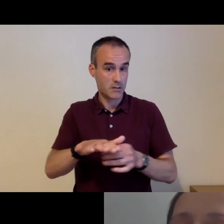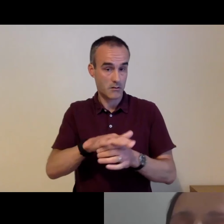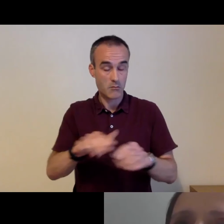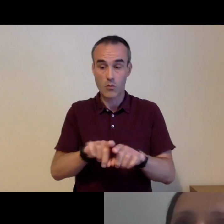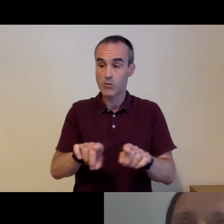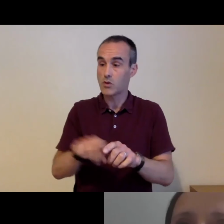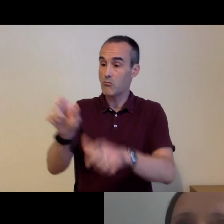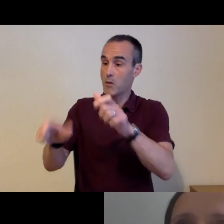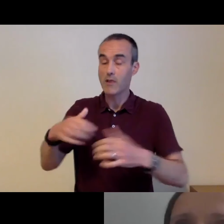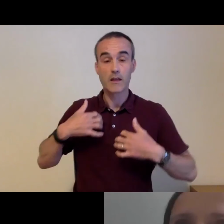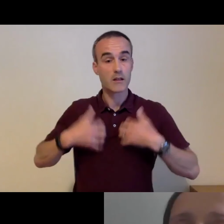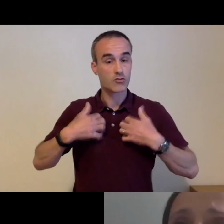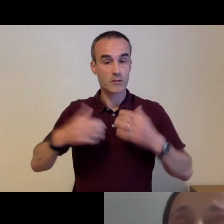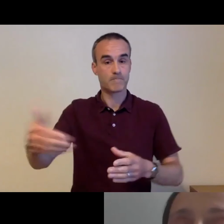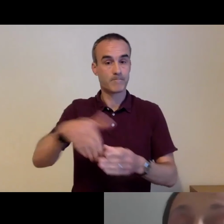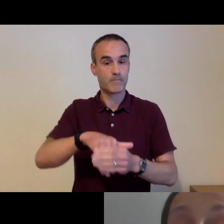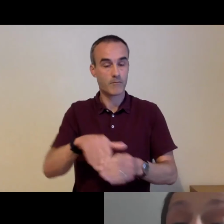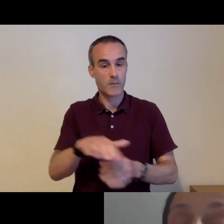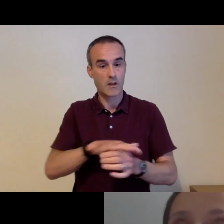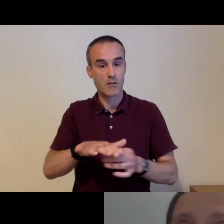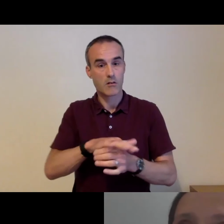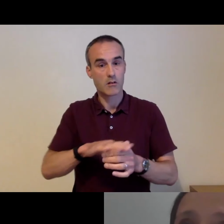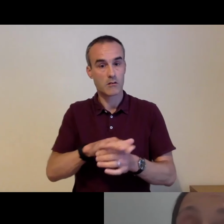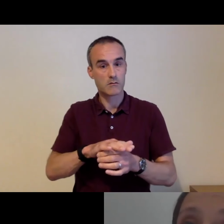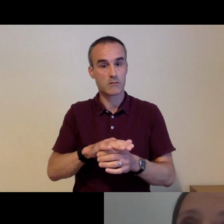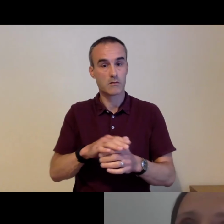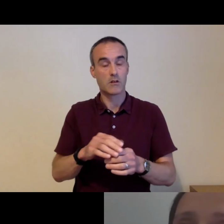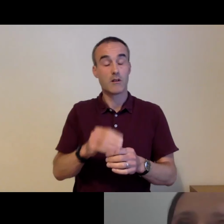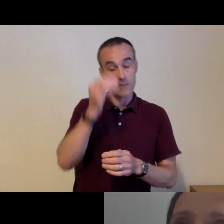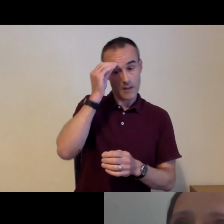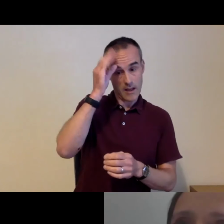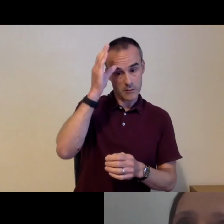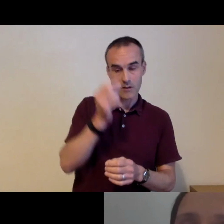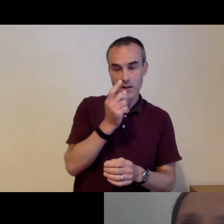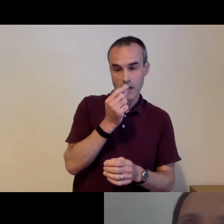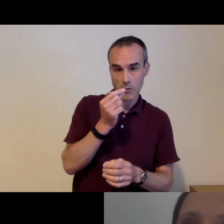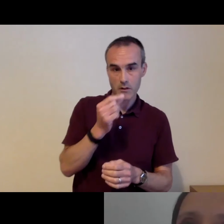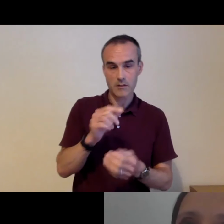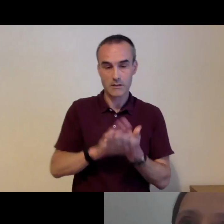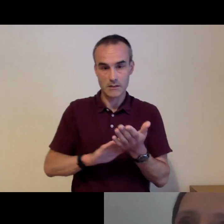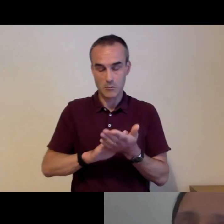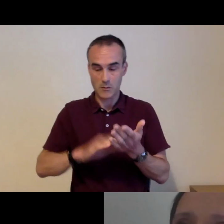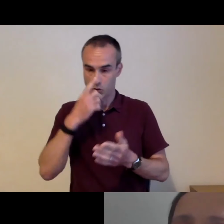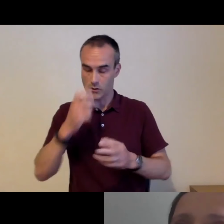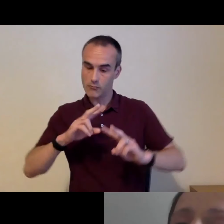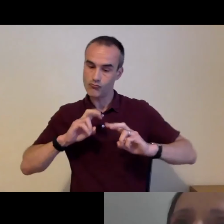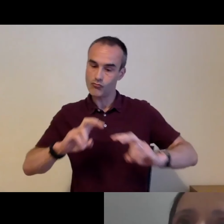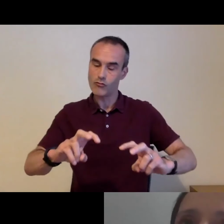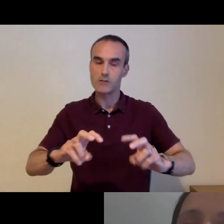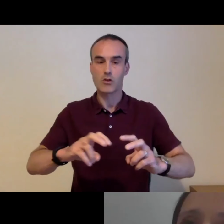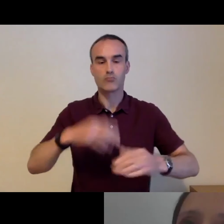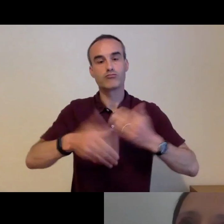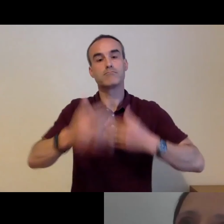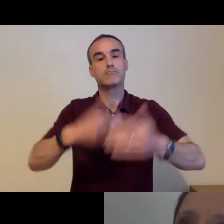area to expertise and capabilities that they need to advance their research programs. And